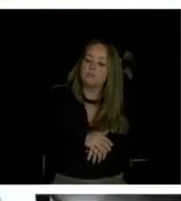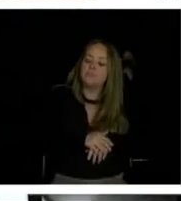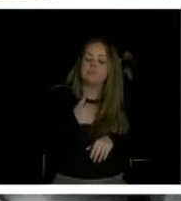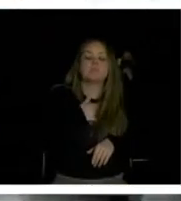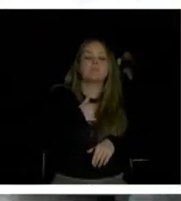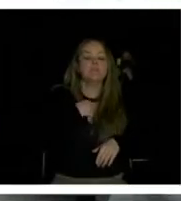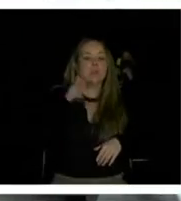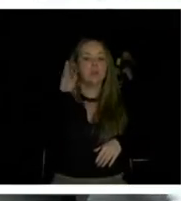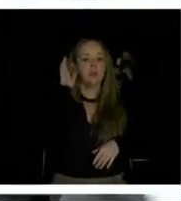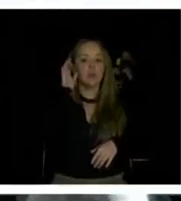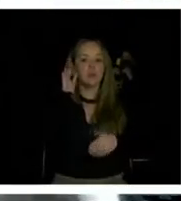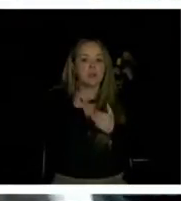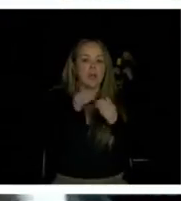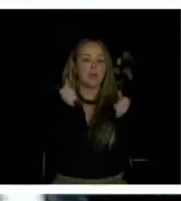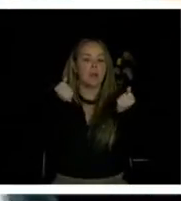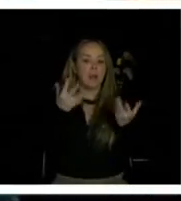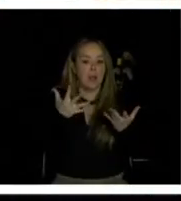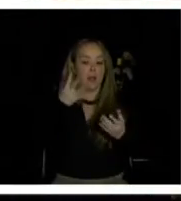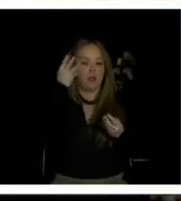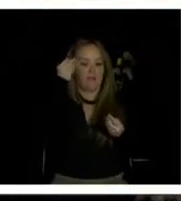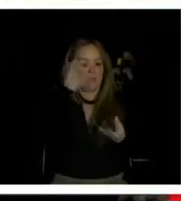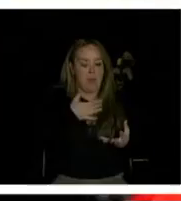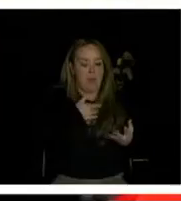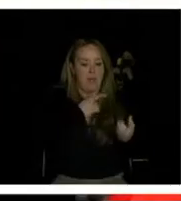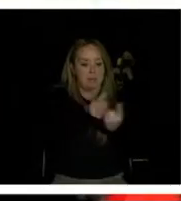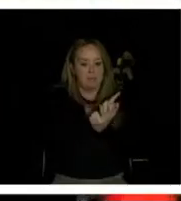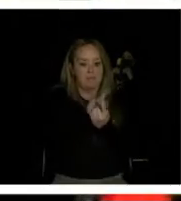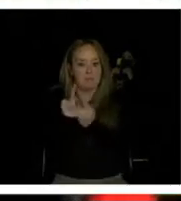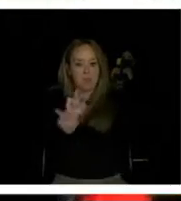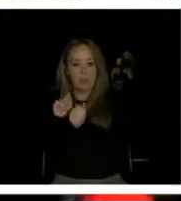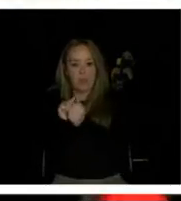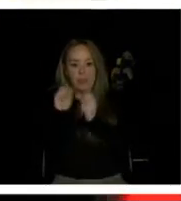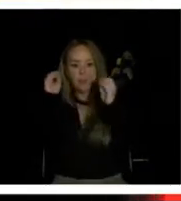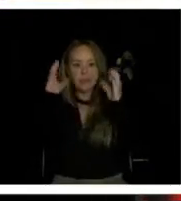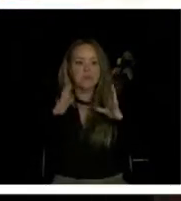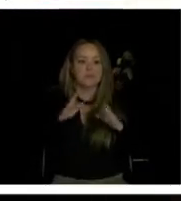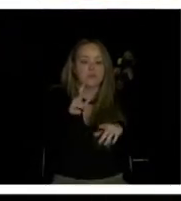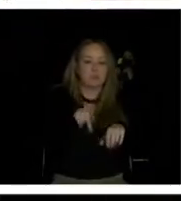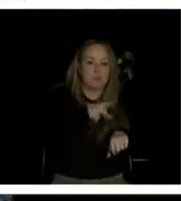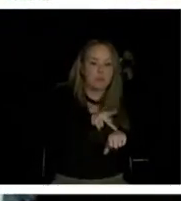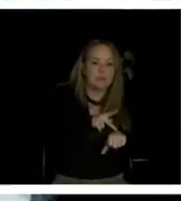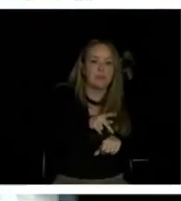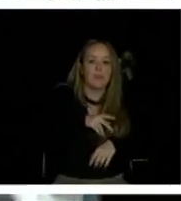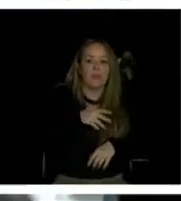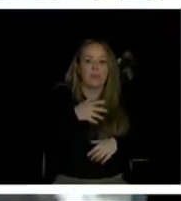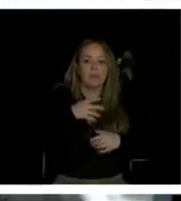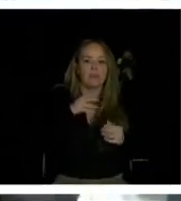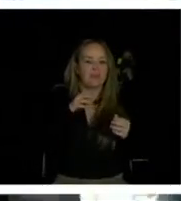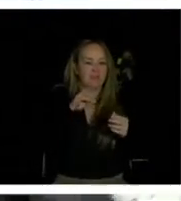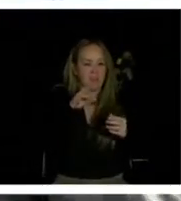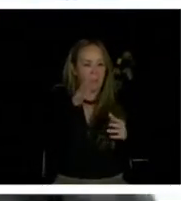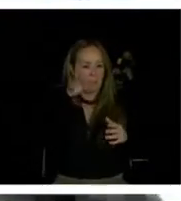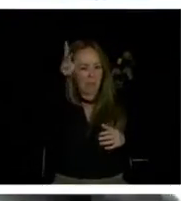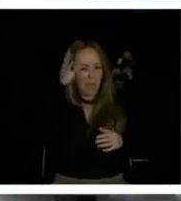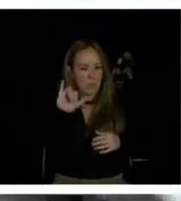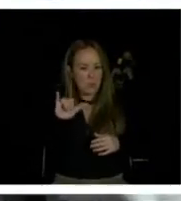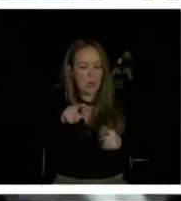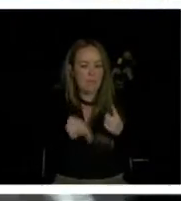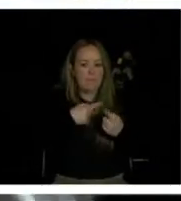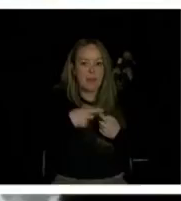I've also heard a lot of information as I meet with teachers, as I meet with principals, and a lot of, and even parents,